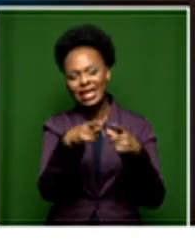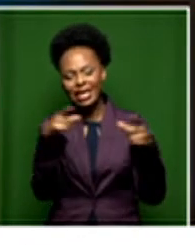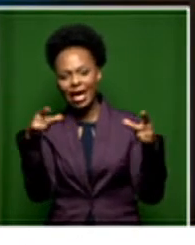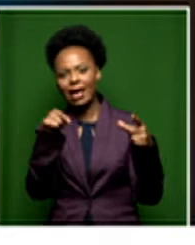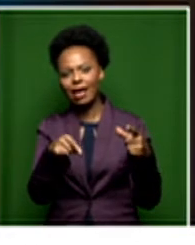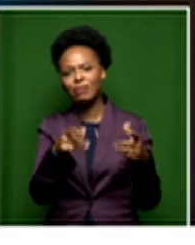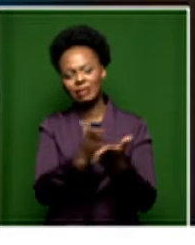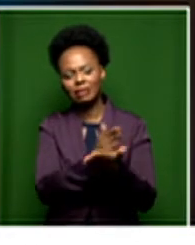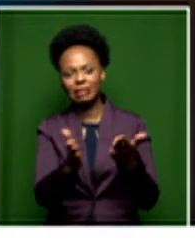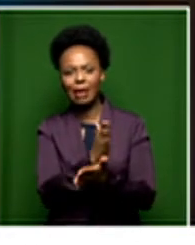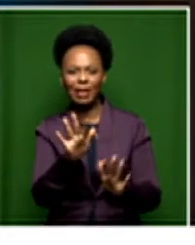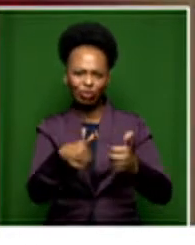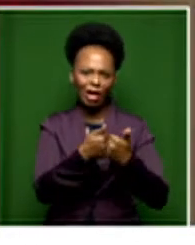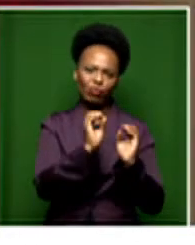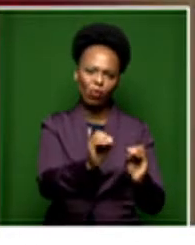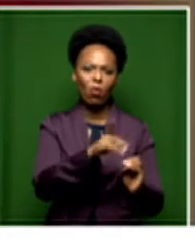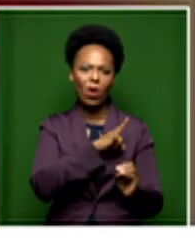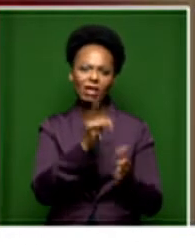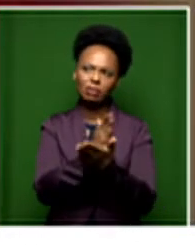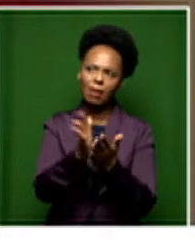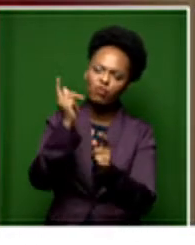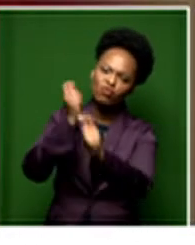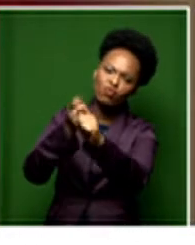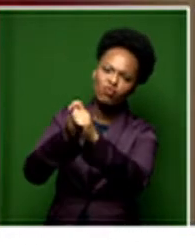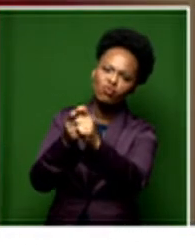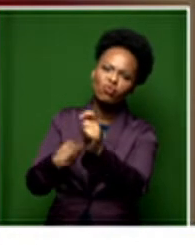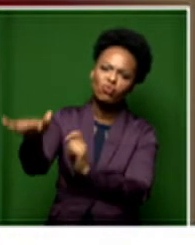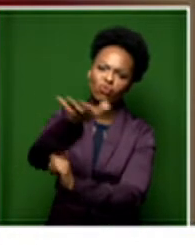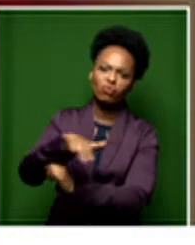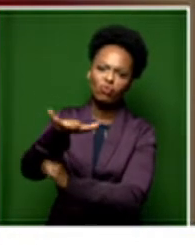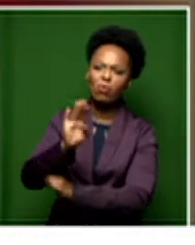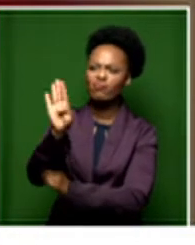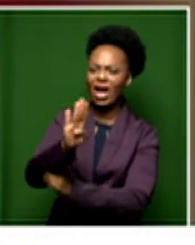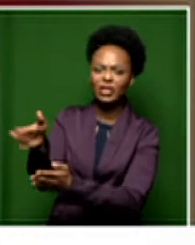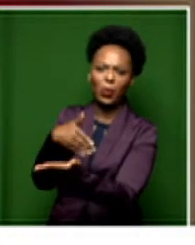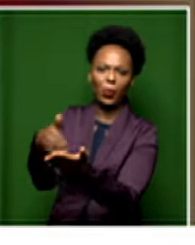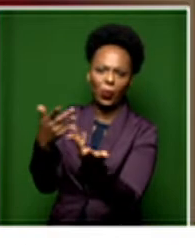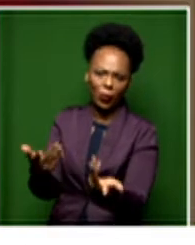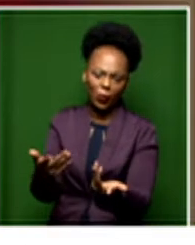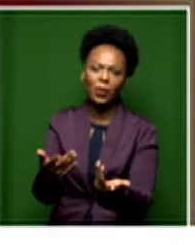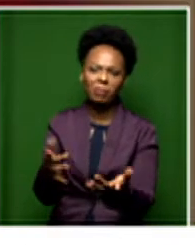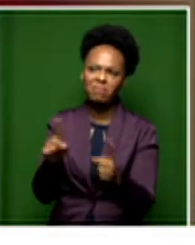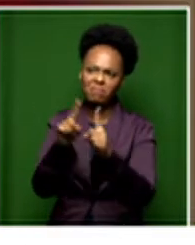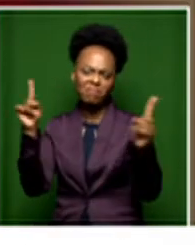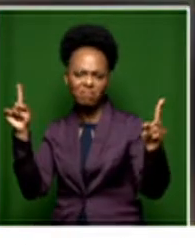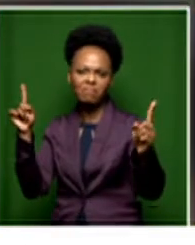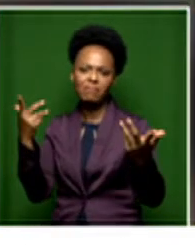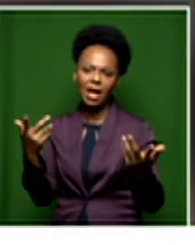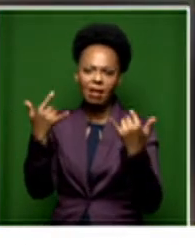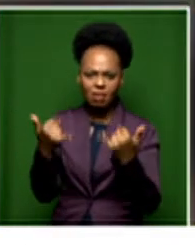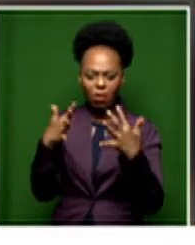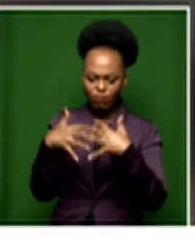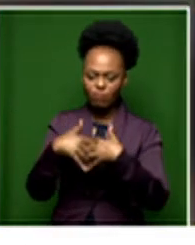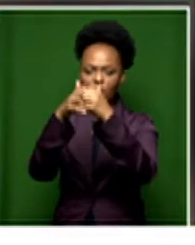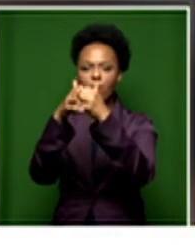those that are living in squatter camps, those that are not within the areas where our branches are operating from. Then we have established